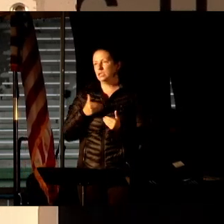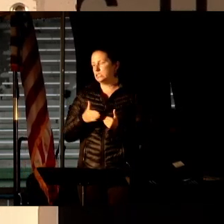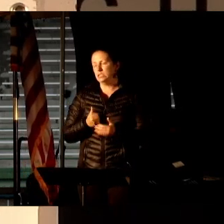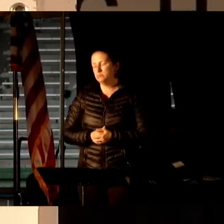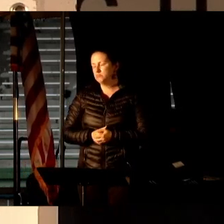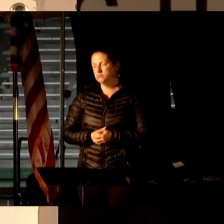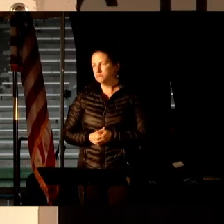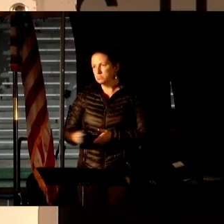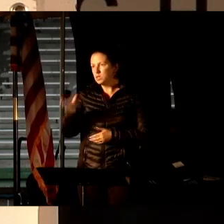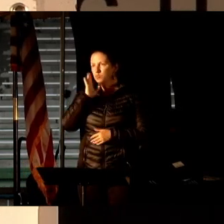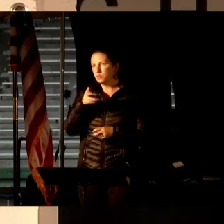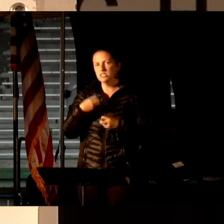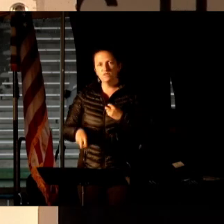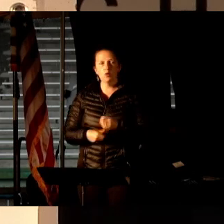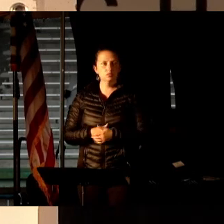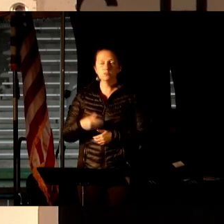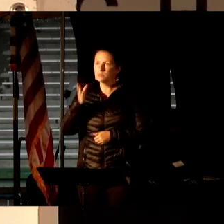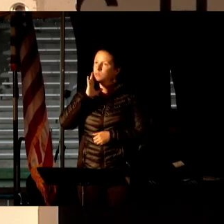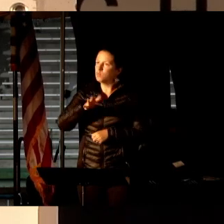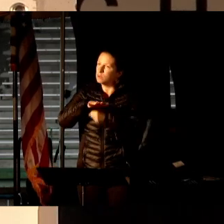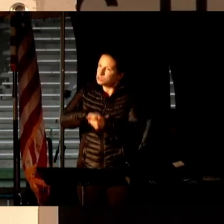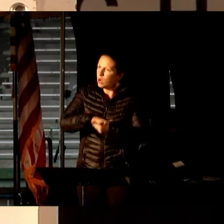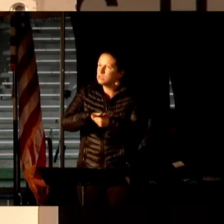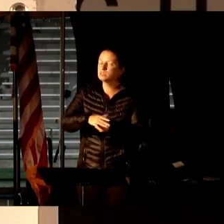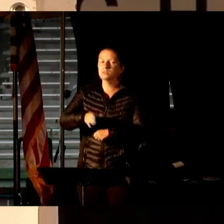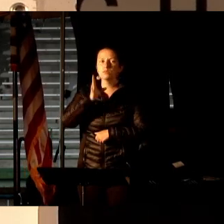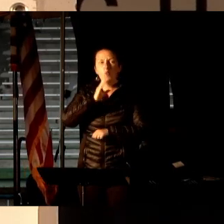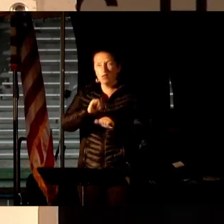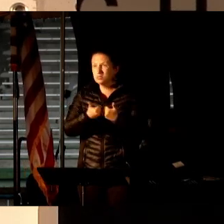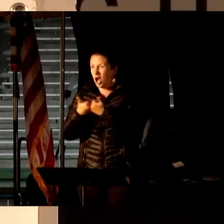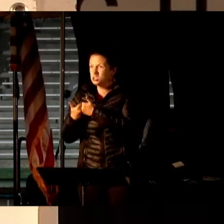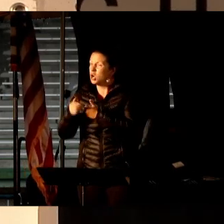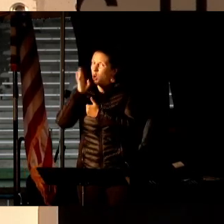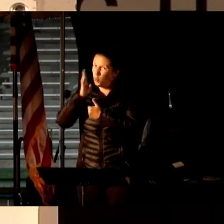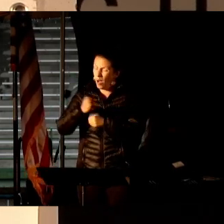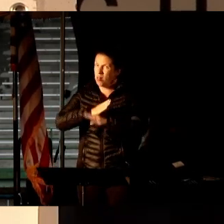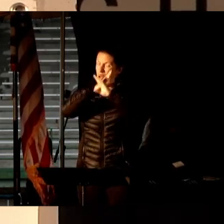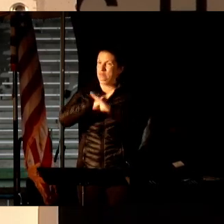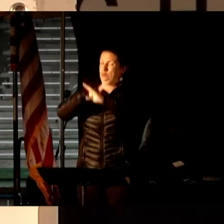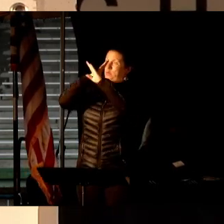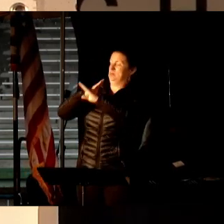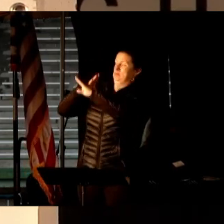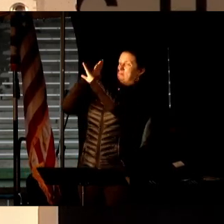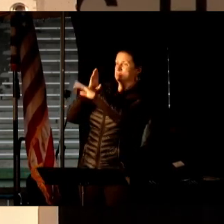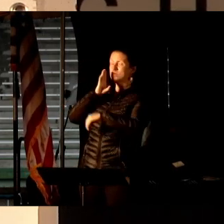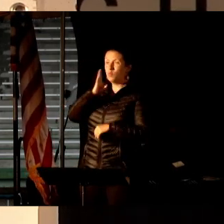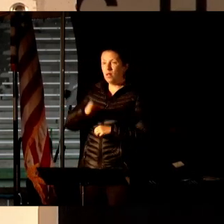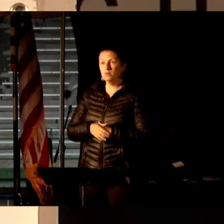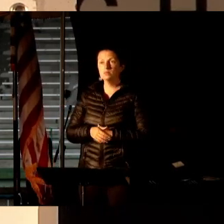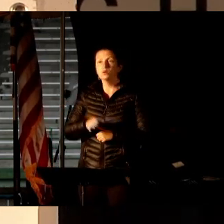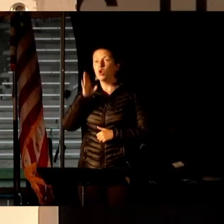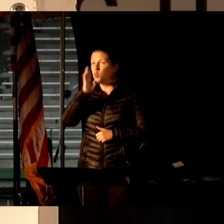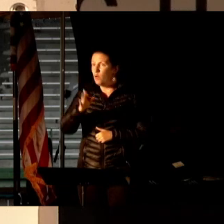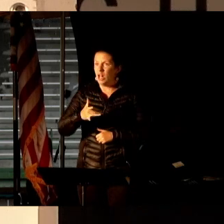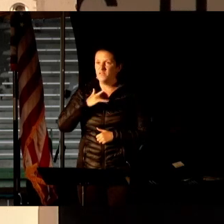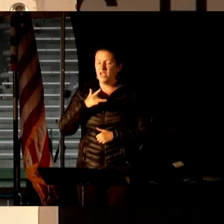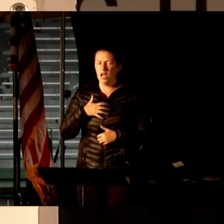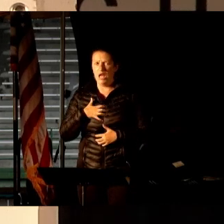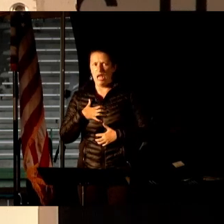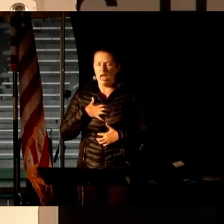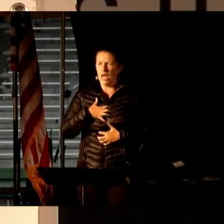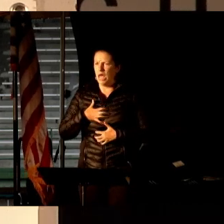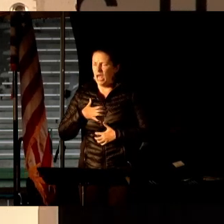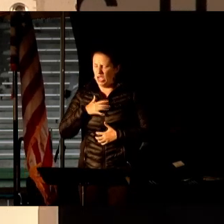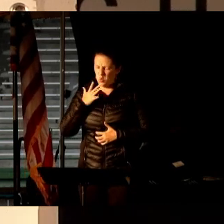times. You will have stress, challenges, and obstacles. There will be times when you will feel insecure, an inner voice will